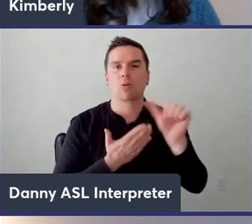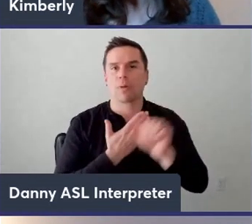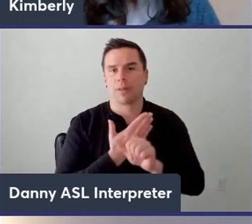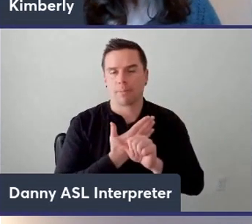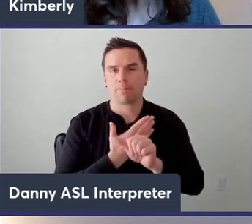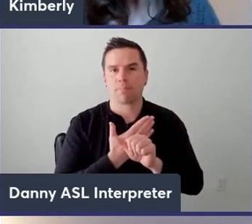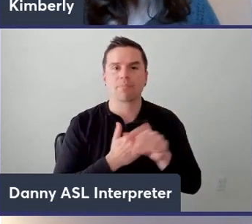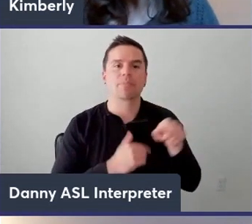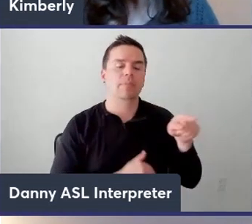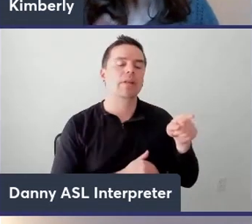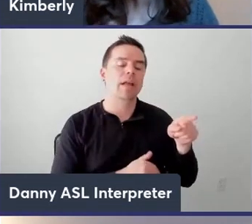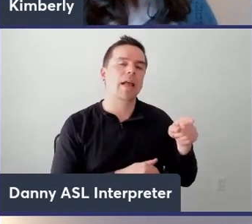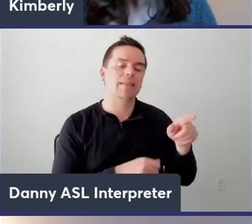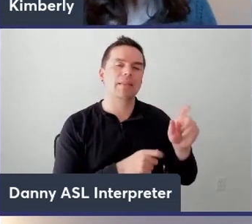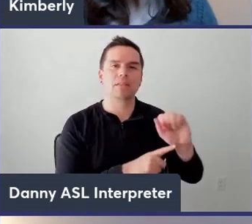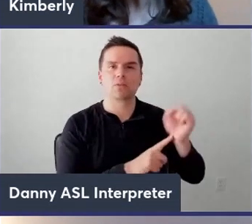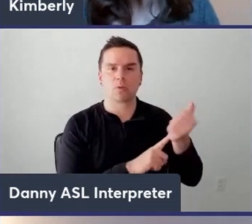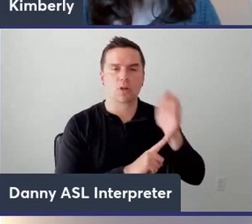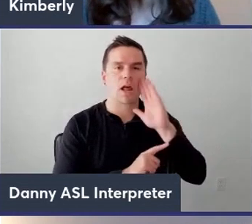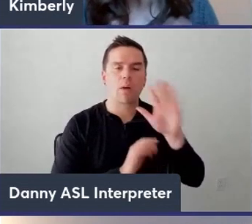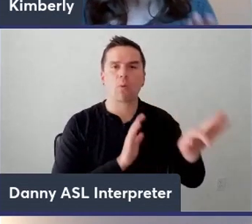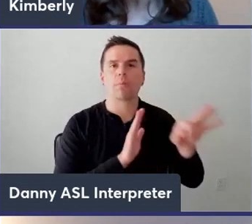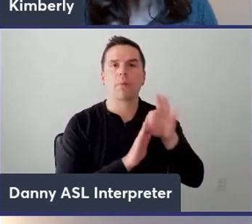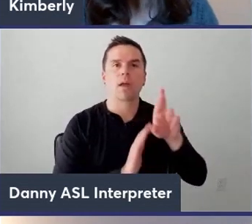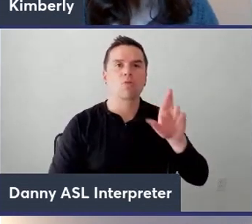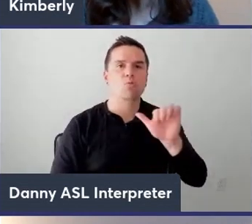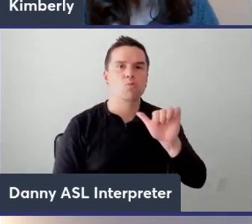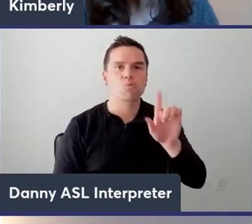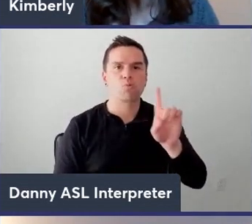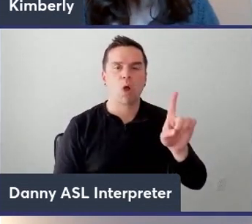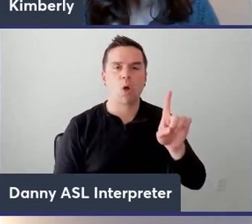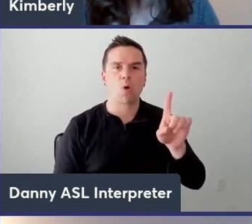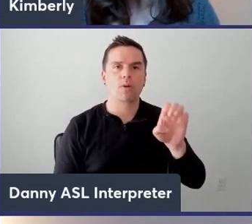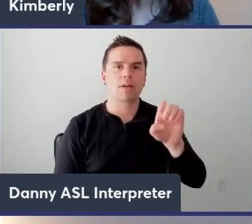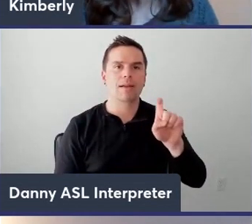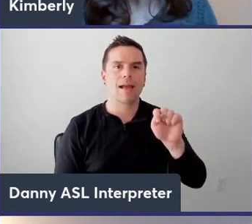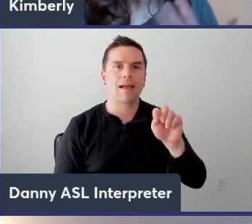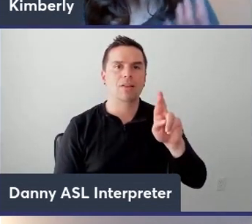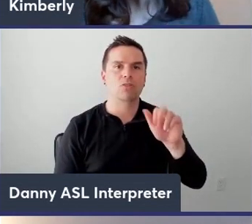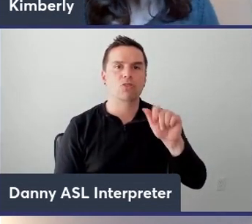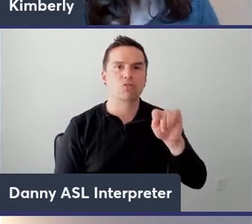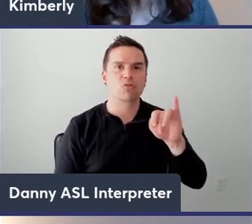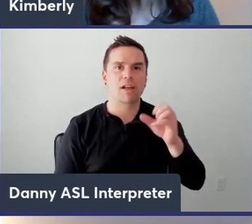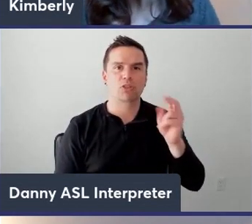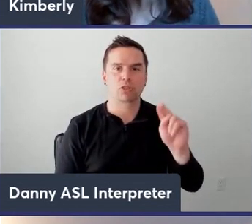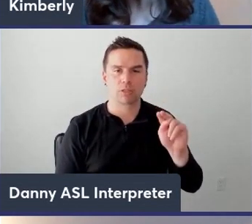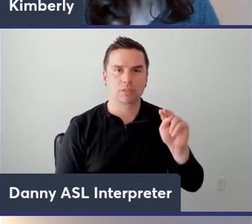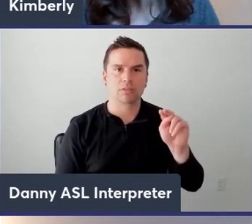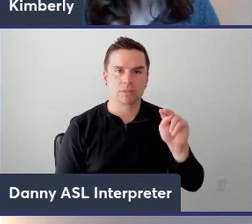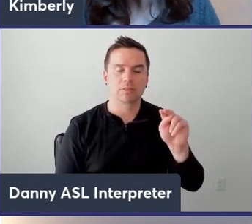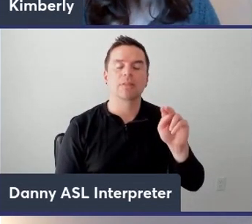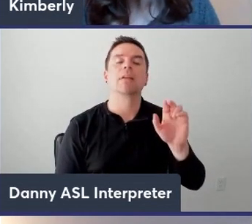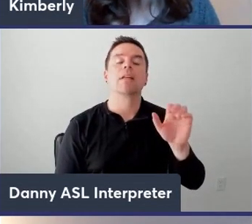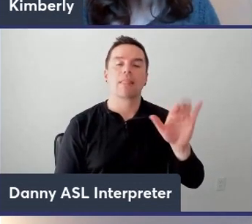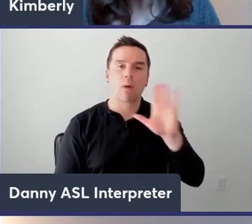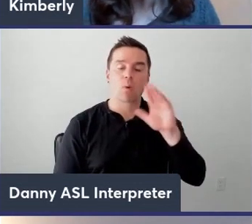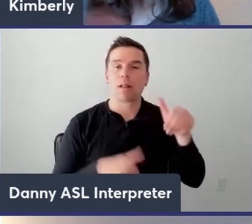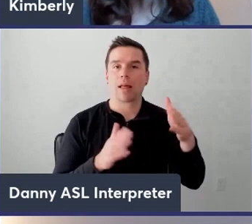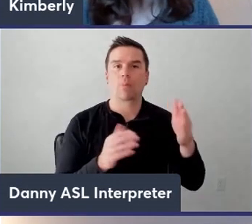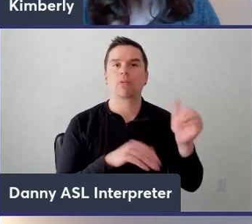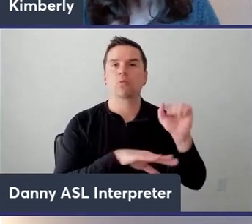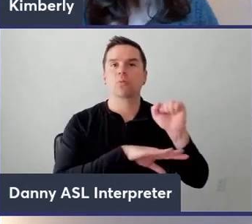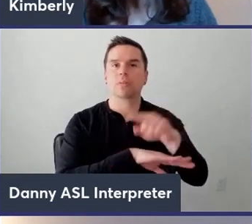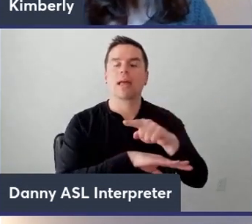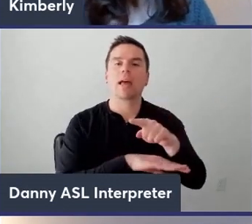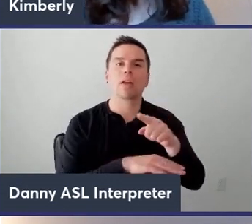road extraction, which greatly accelerates my efforts to train the model in SageMaker. And so I can send directions to those first aid